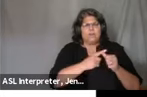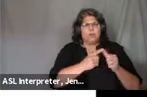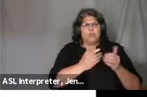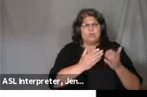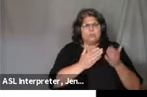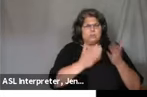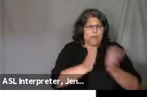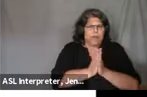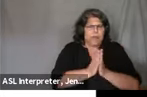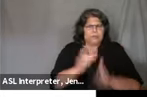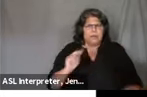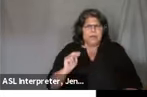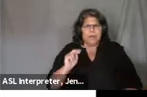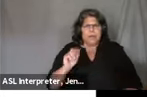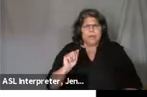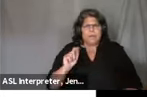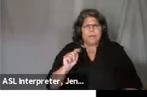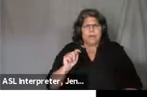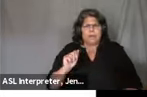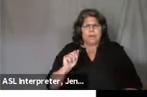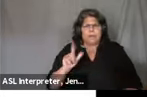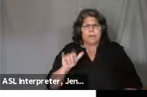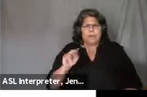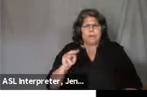Natalina of BKF Engineers.